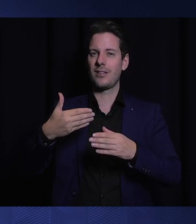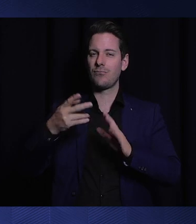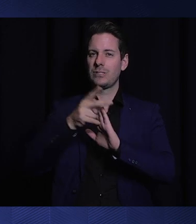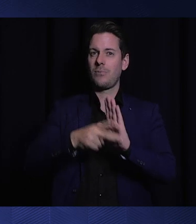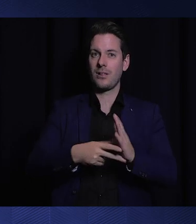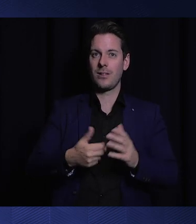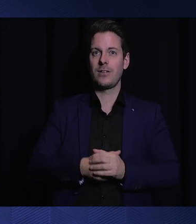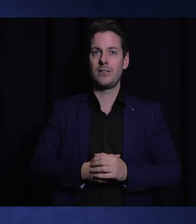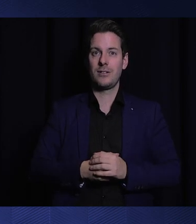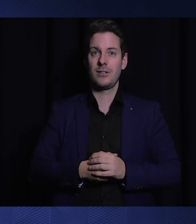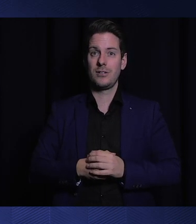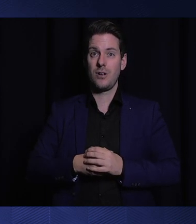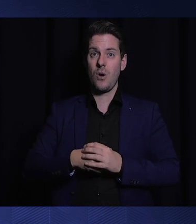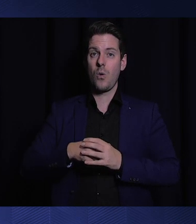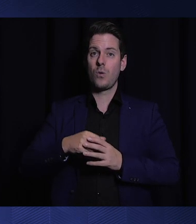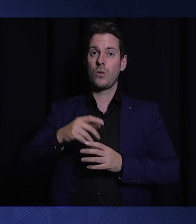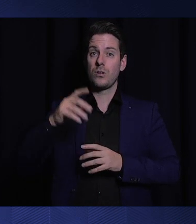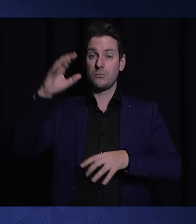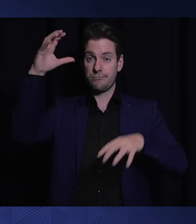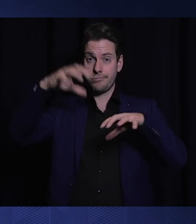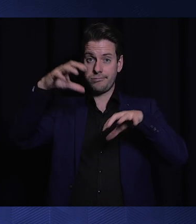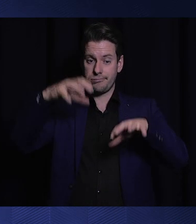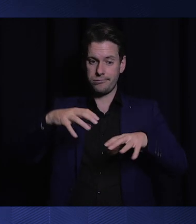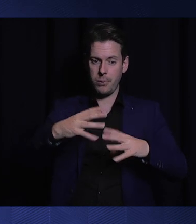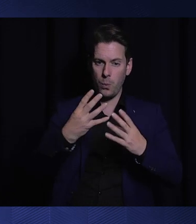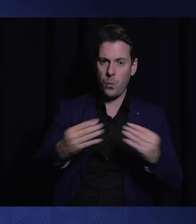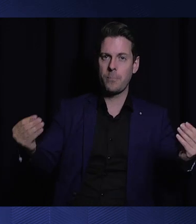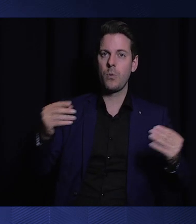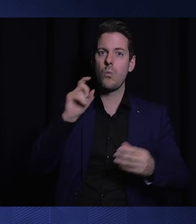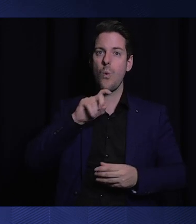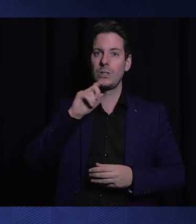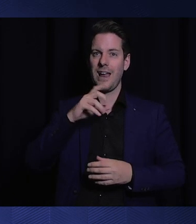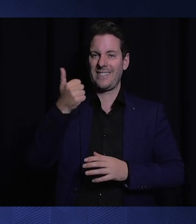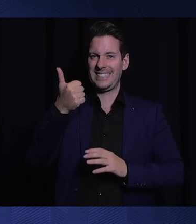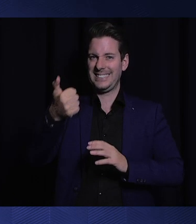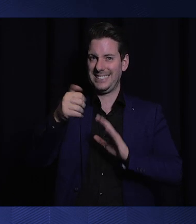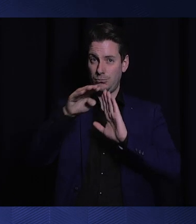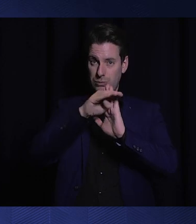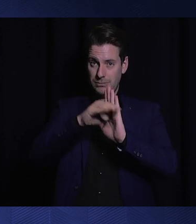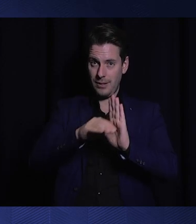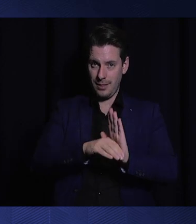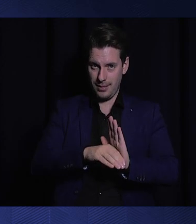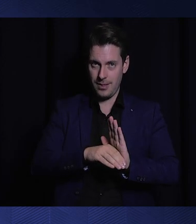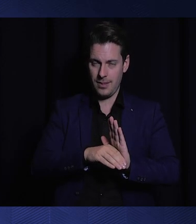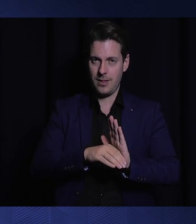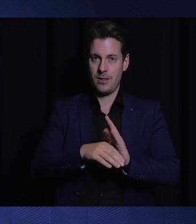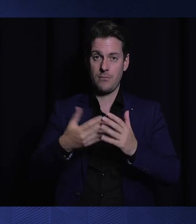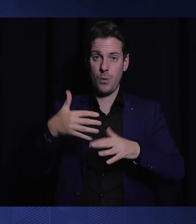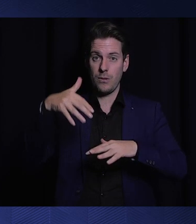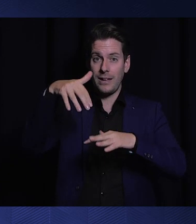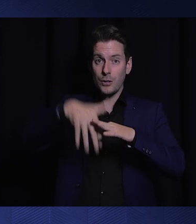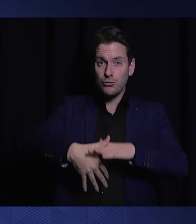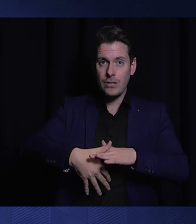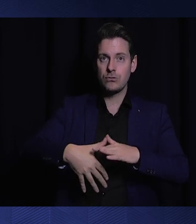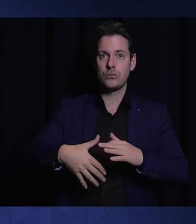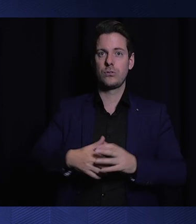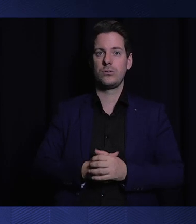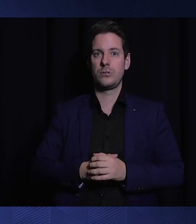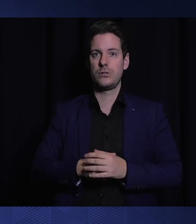stormwater system adopts 6 major principles, that is, infiltration,